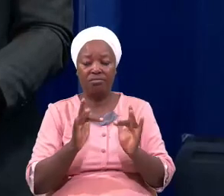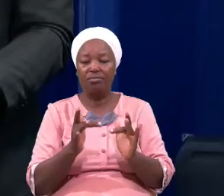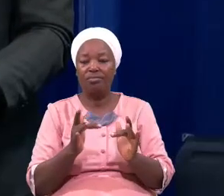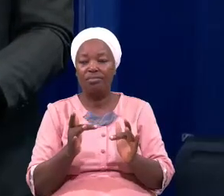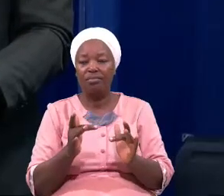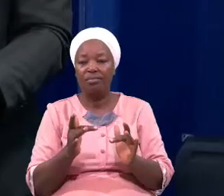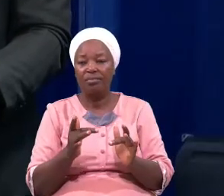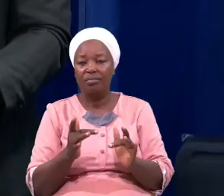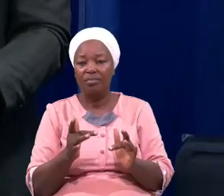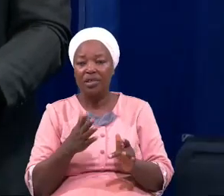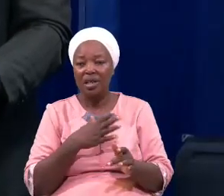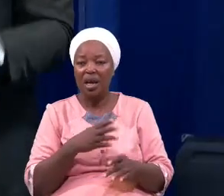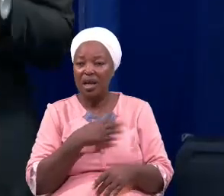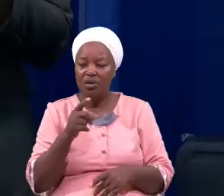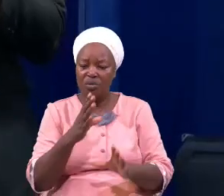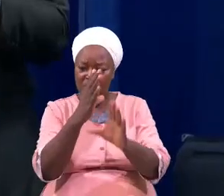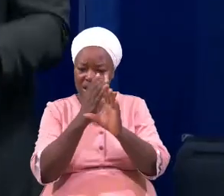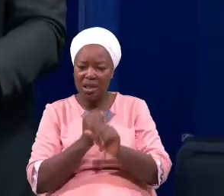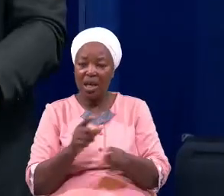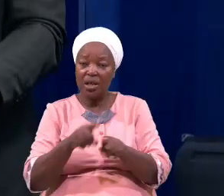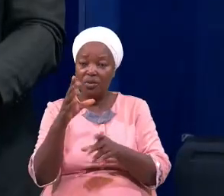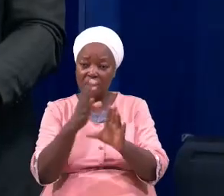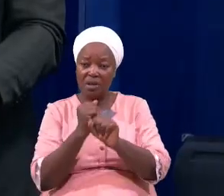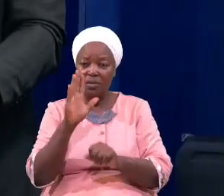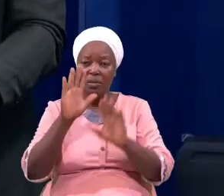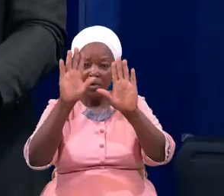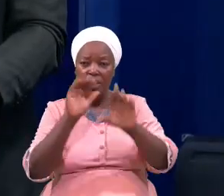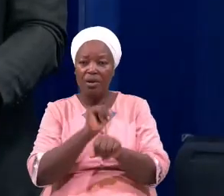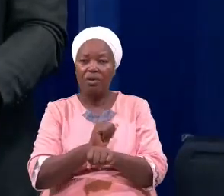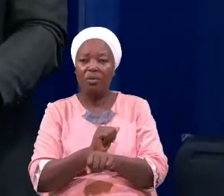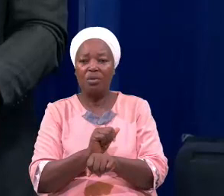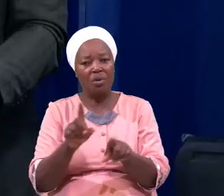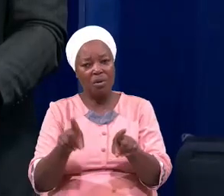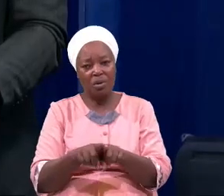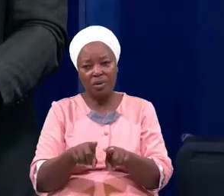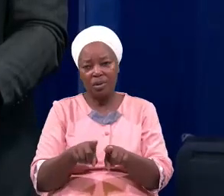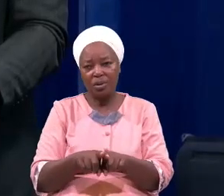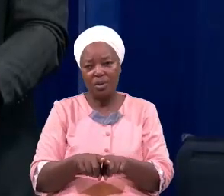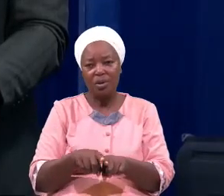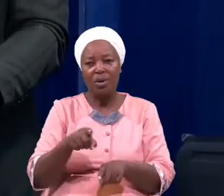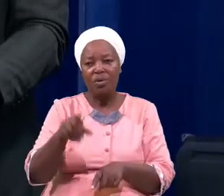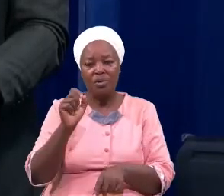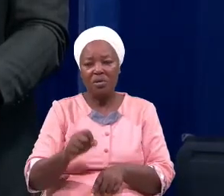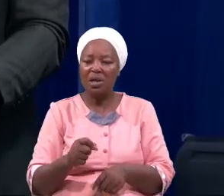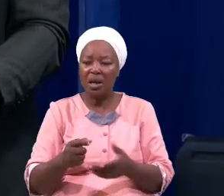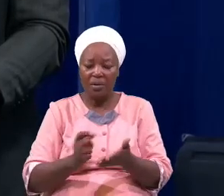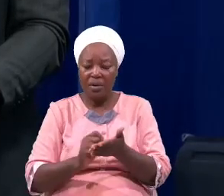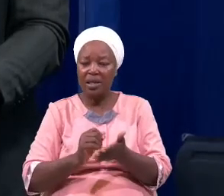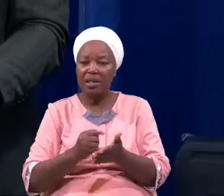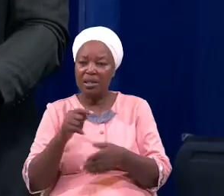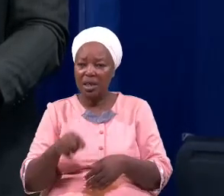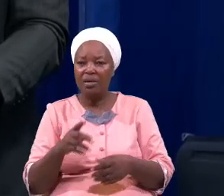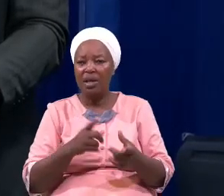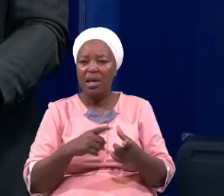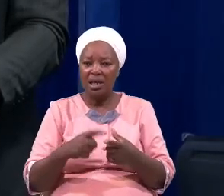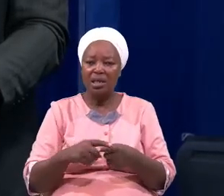ligne, and you receive your miracle, recevez vos miracles, also you can record it, record yourself, record